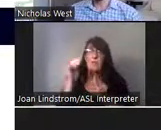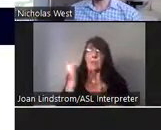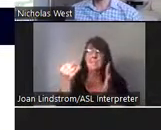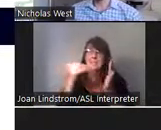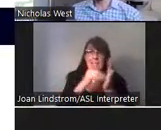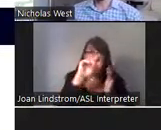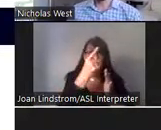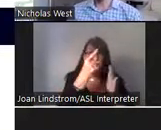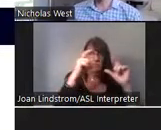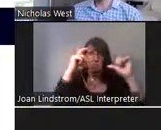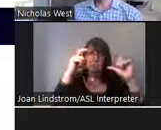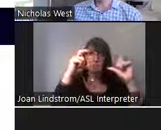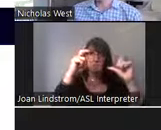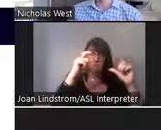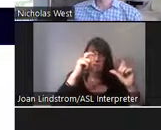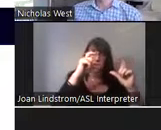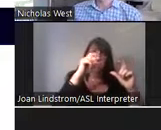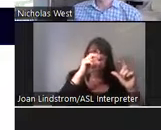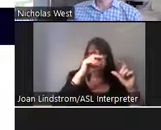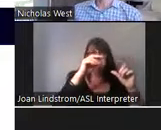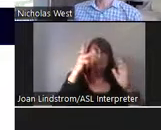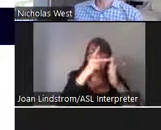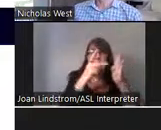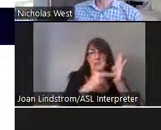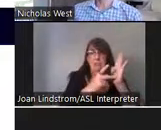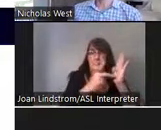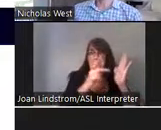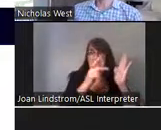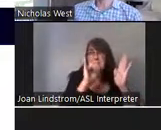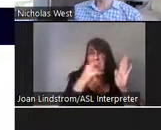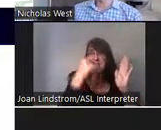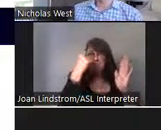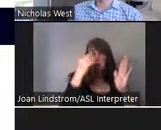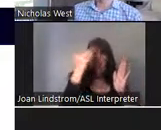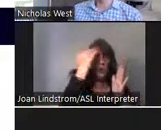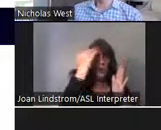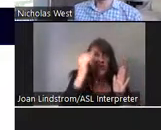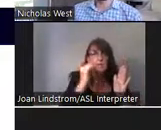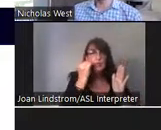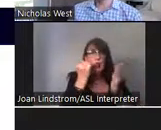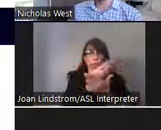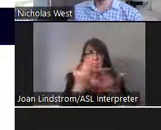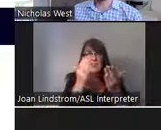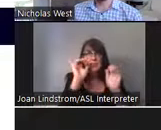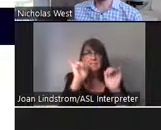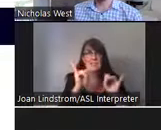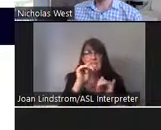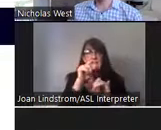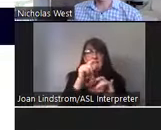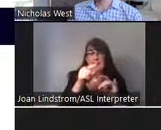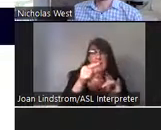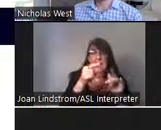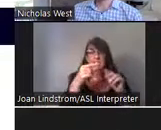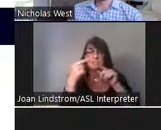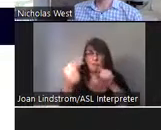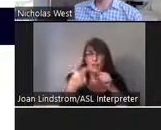first bucket, the government-wide policy tier. This is more for awareness, so you know some of the things that the FAR Council is wrestling with.